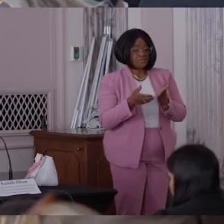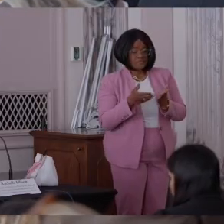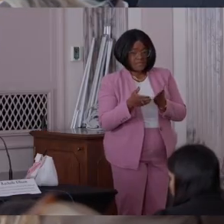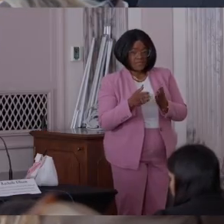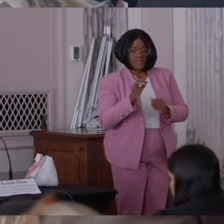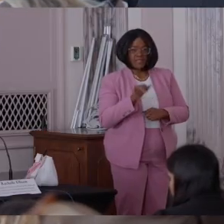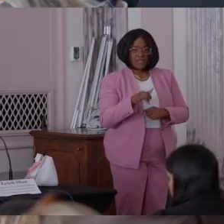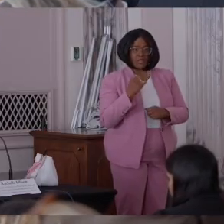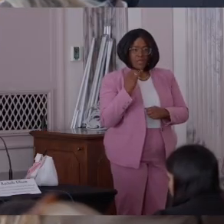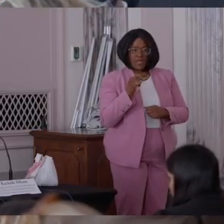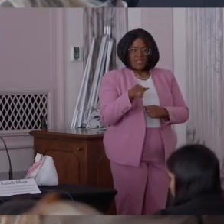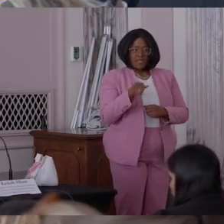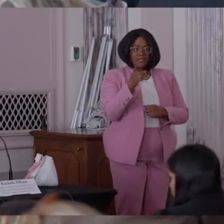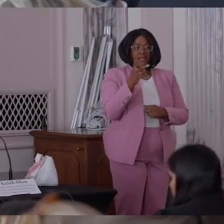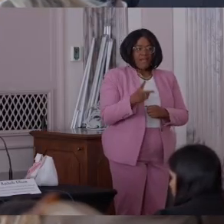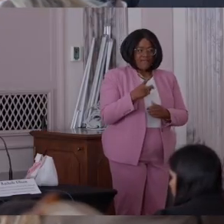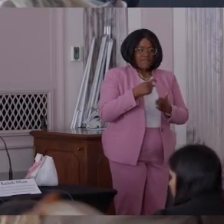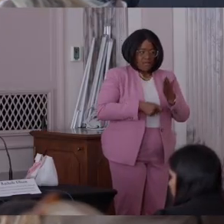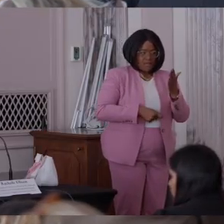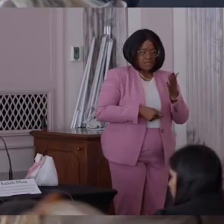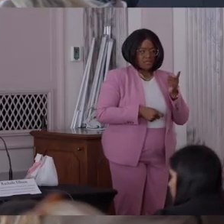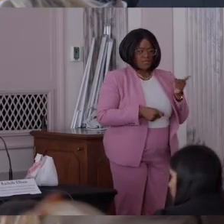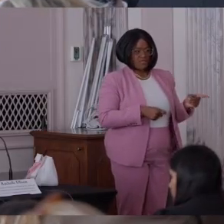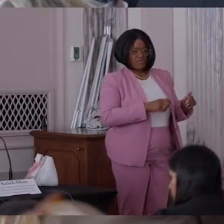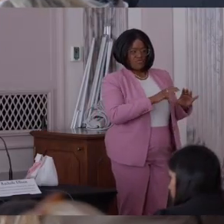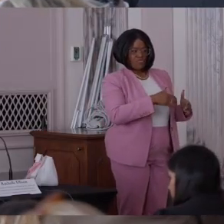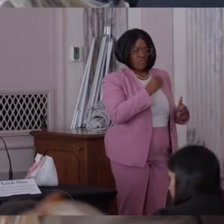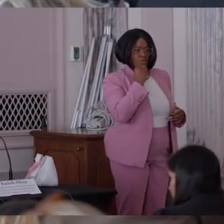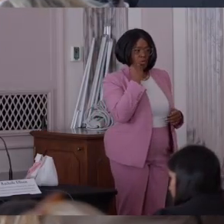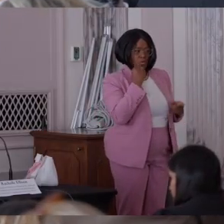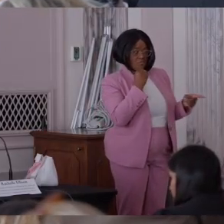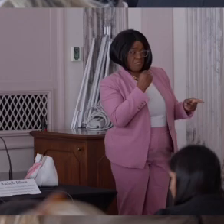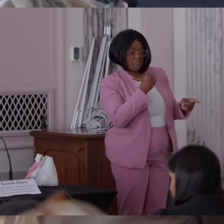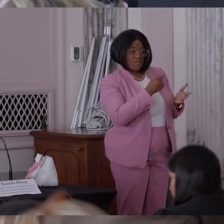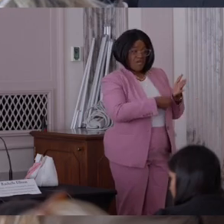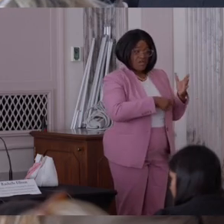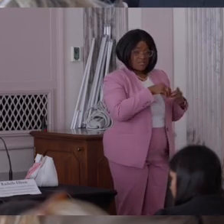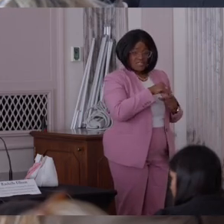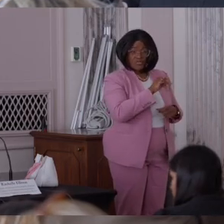that's what makes it about half the cost of a group home. The group home cost in New Jersey,